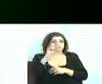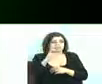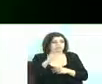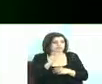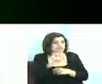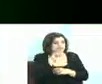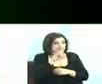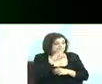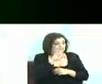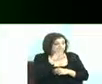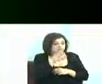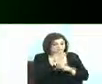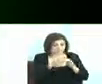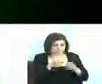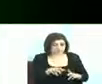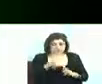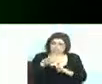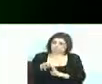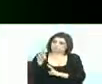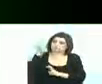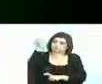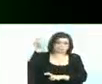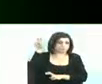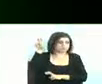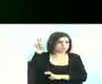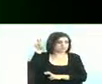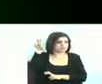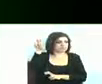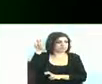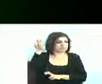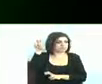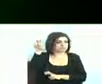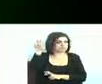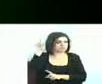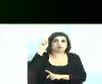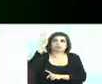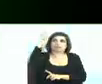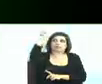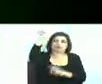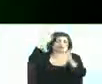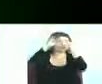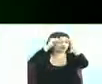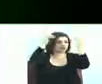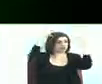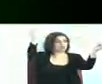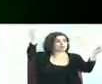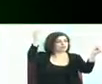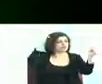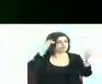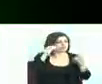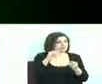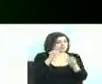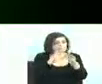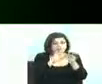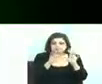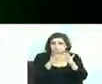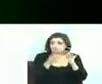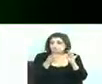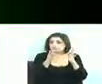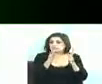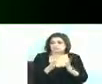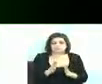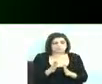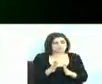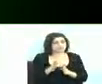standing on the ground with its top reaching up to heaven. And messengers of God were going up